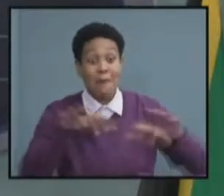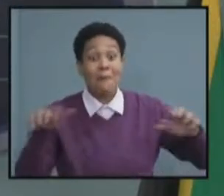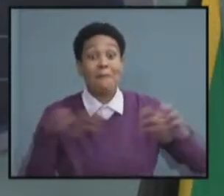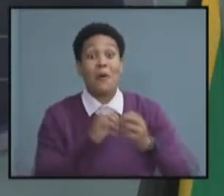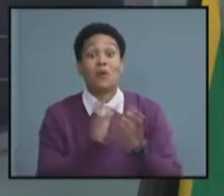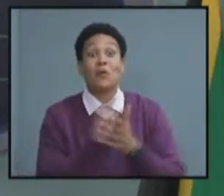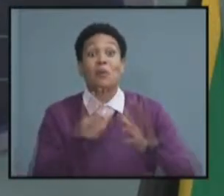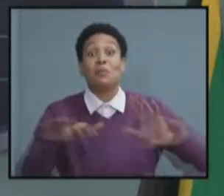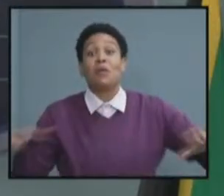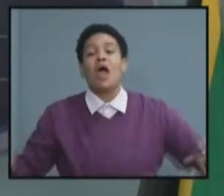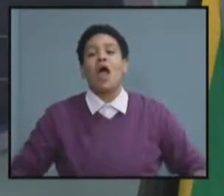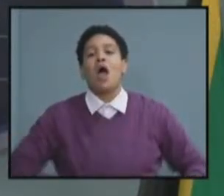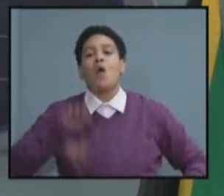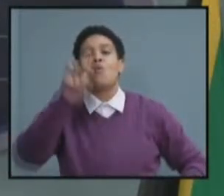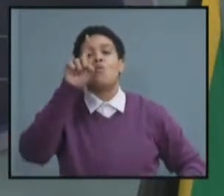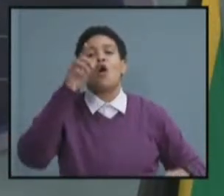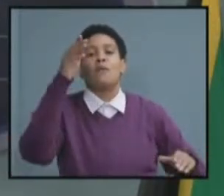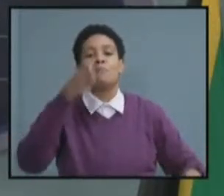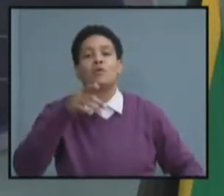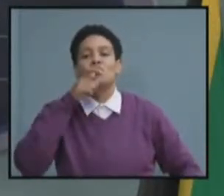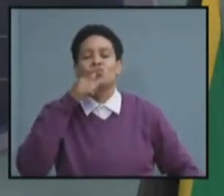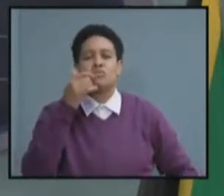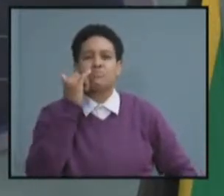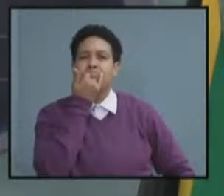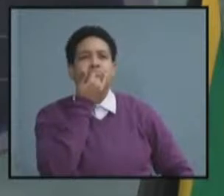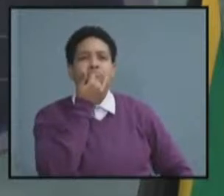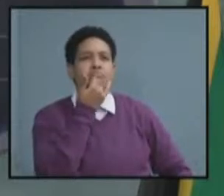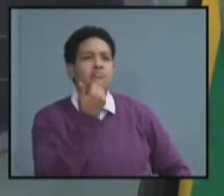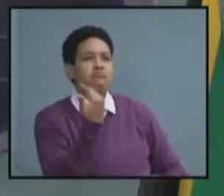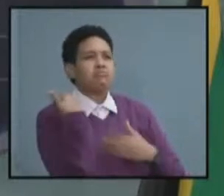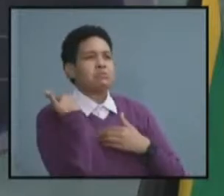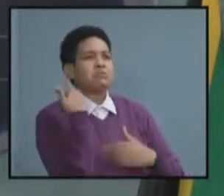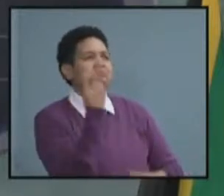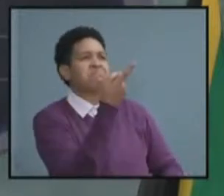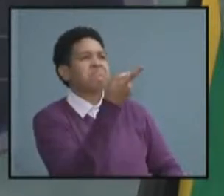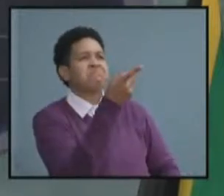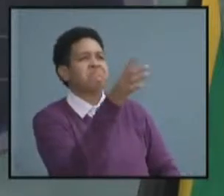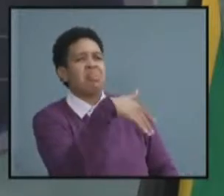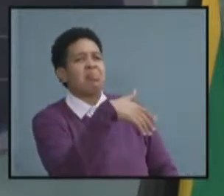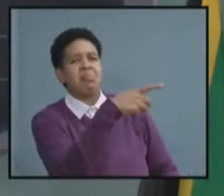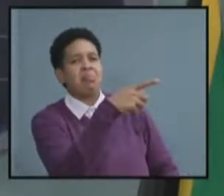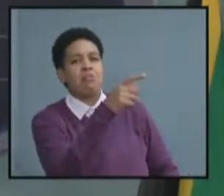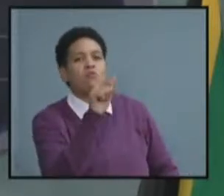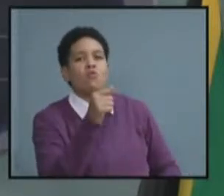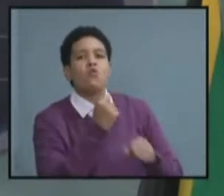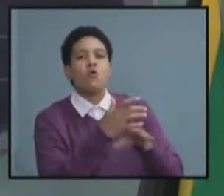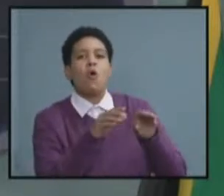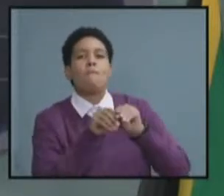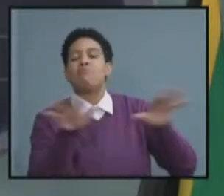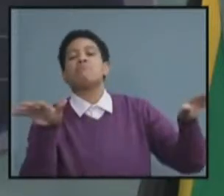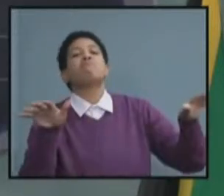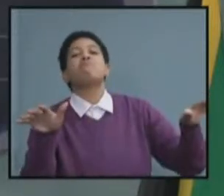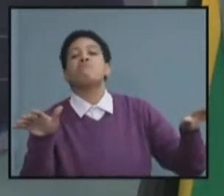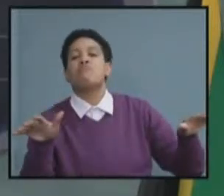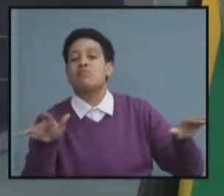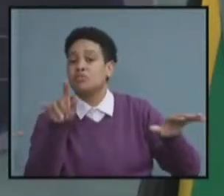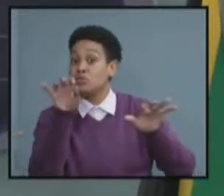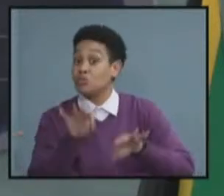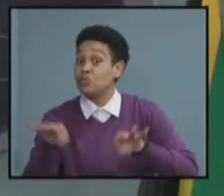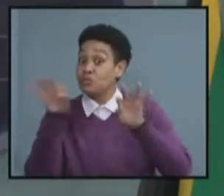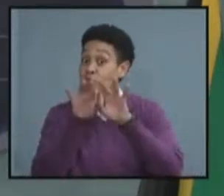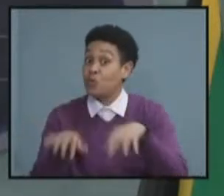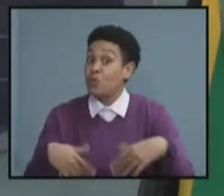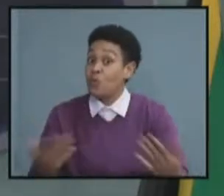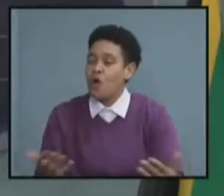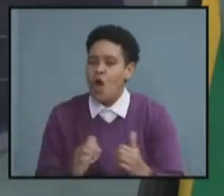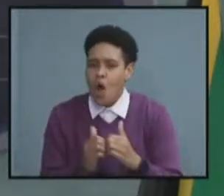one irresponsible behavior could still cause an outbreak. So the critical thing is